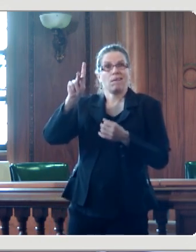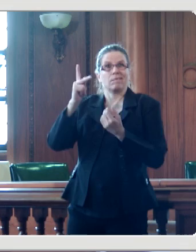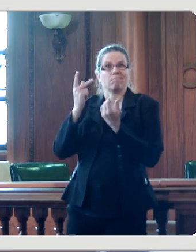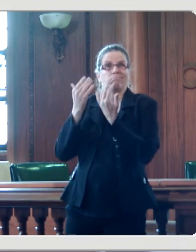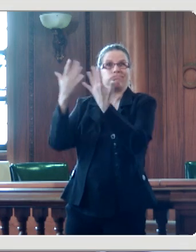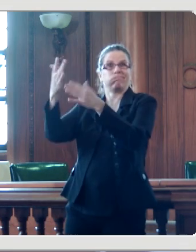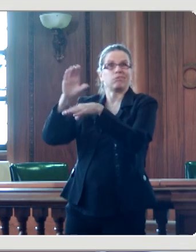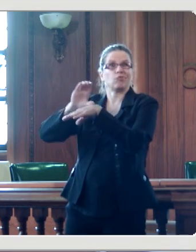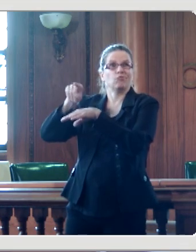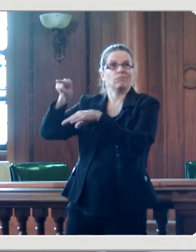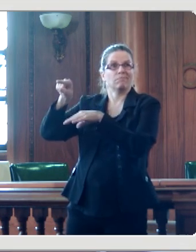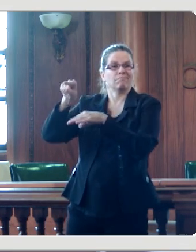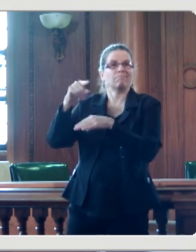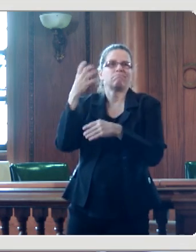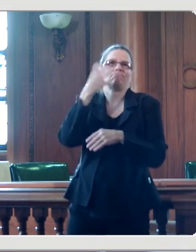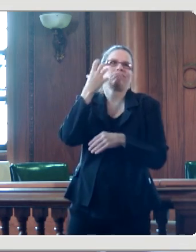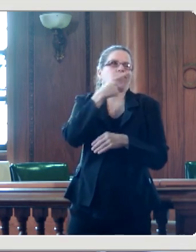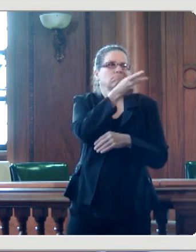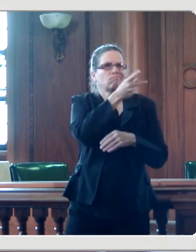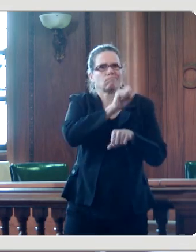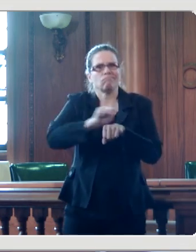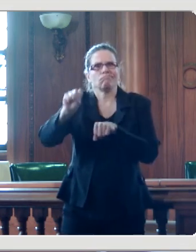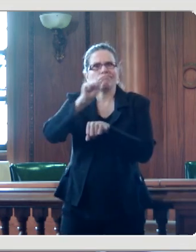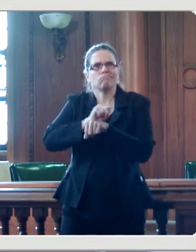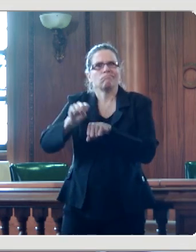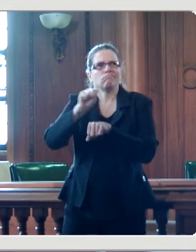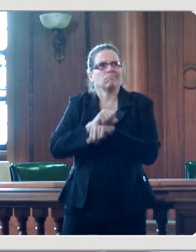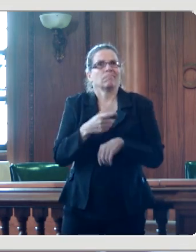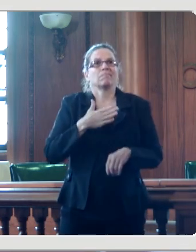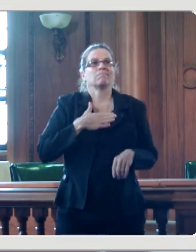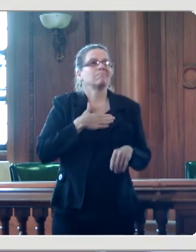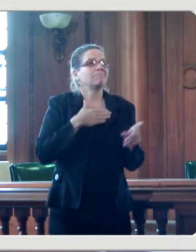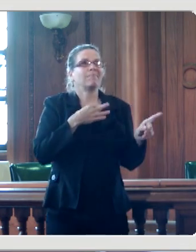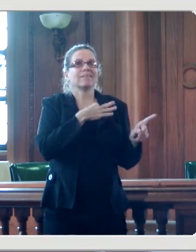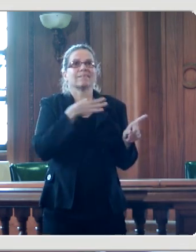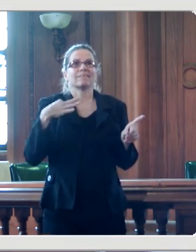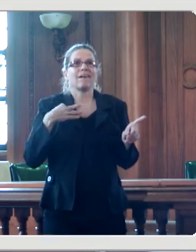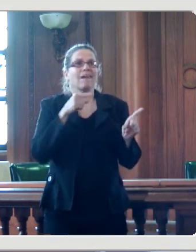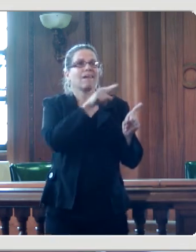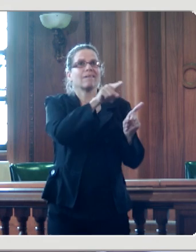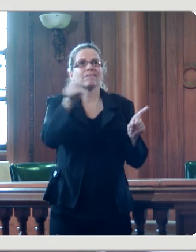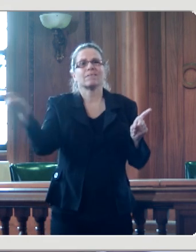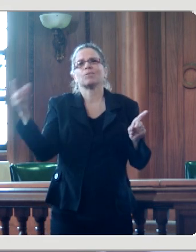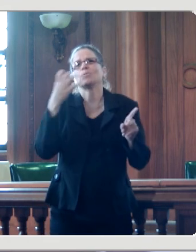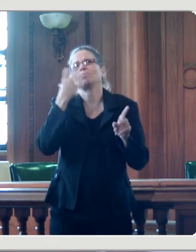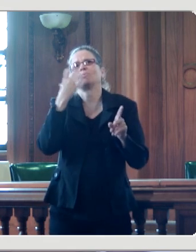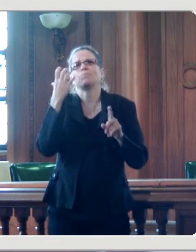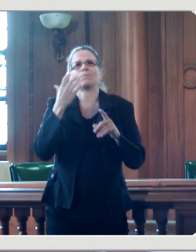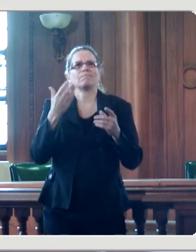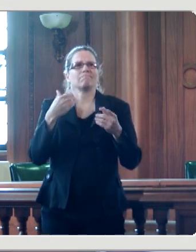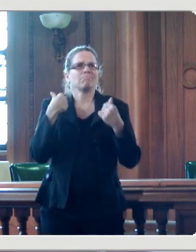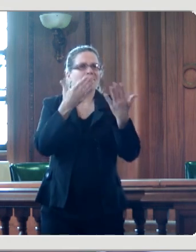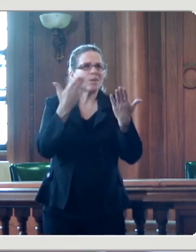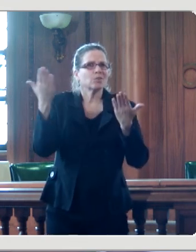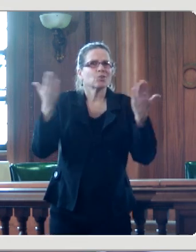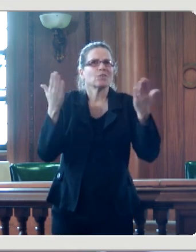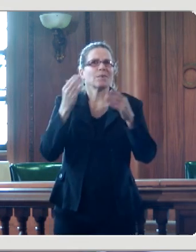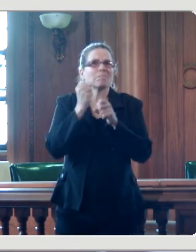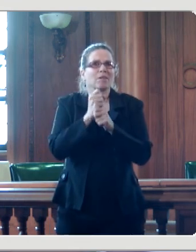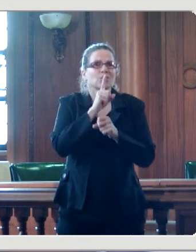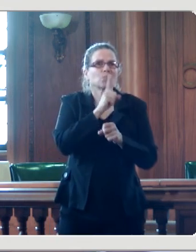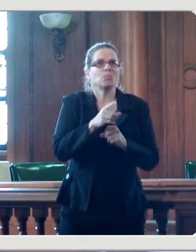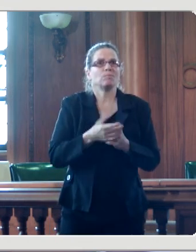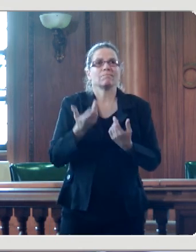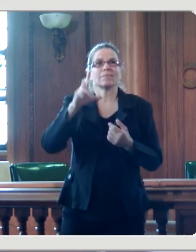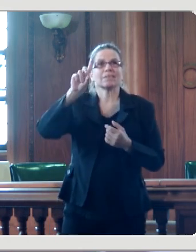it's DPW or parks, facilities, inspectional services with health or building, governmental